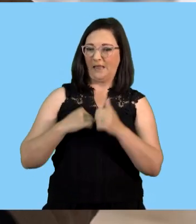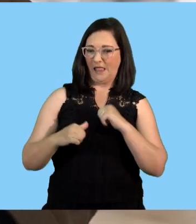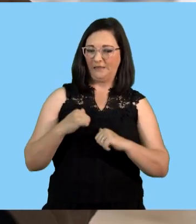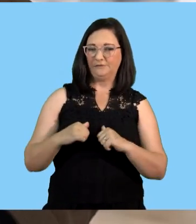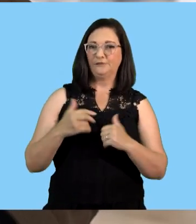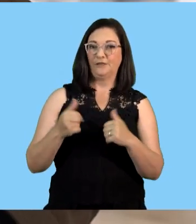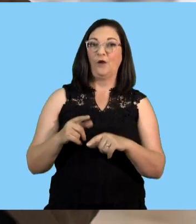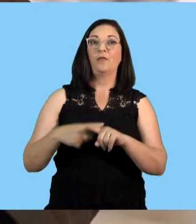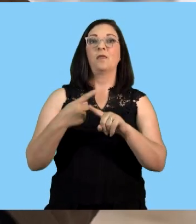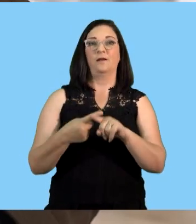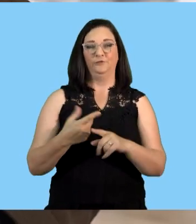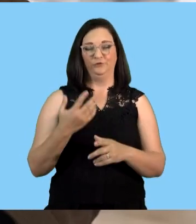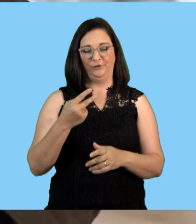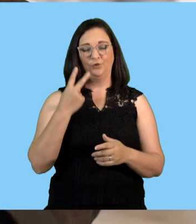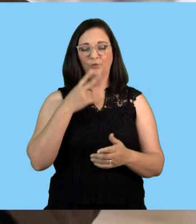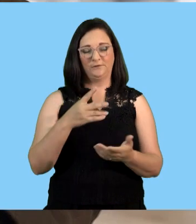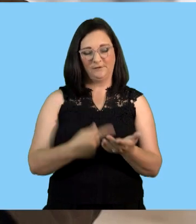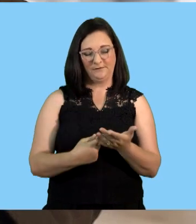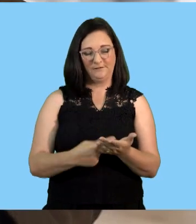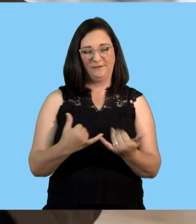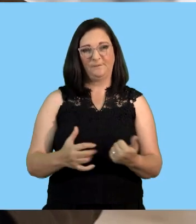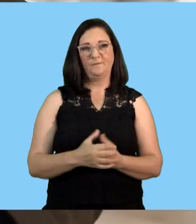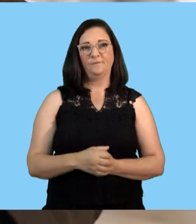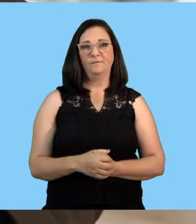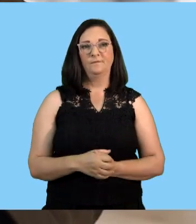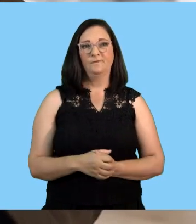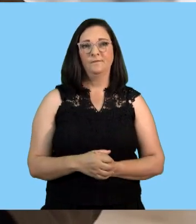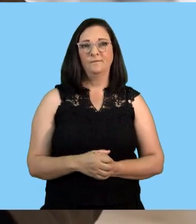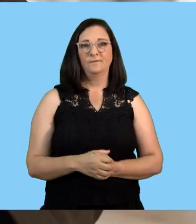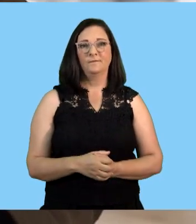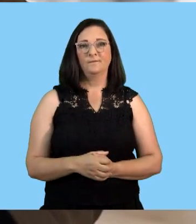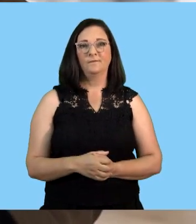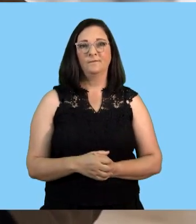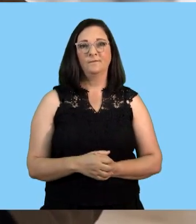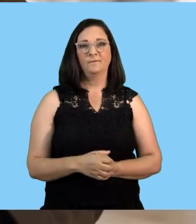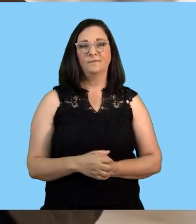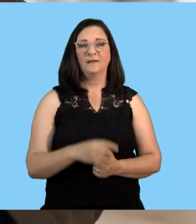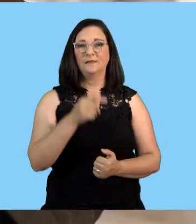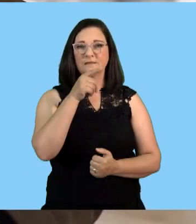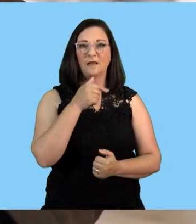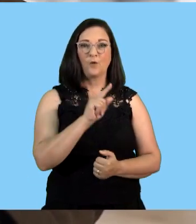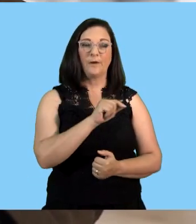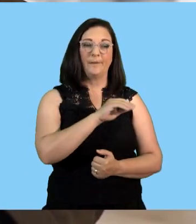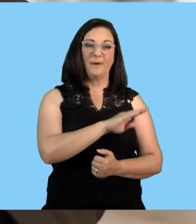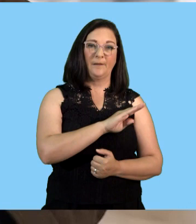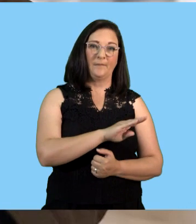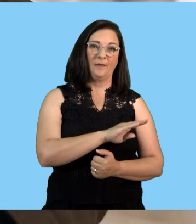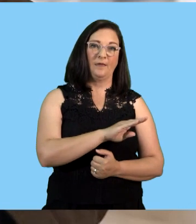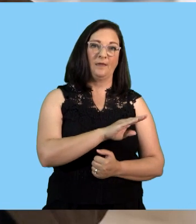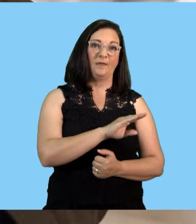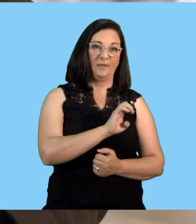penalties, and ways to comply with that legislation. So now we'll be focusing on the distinction between BEE